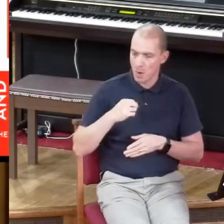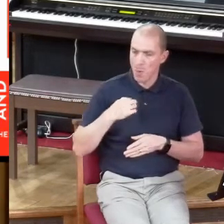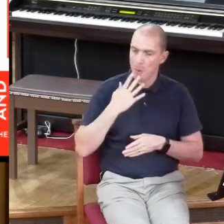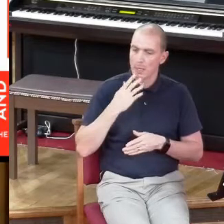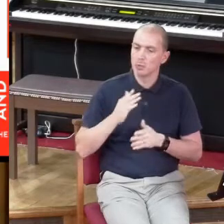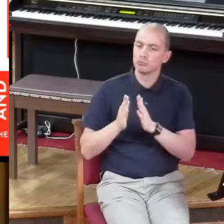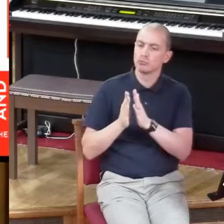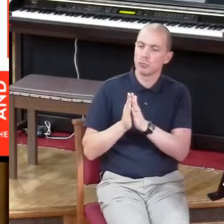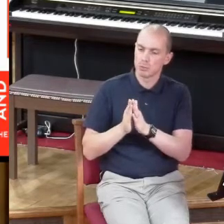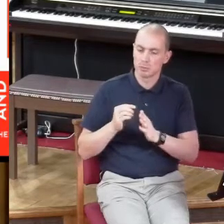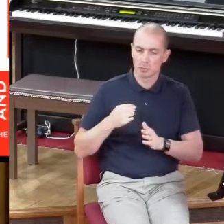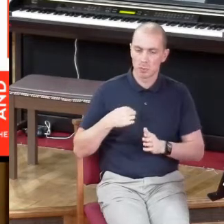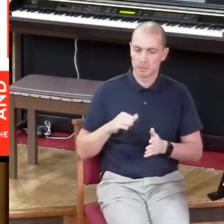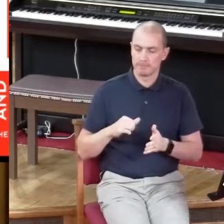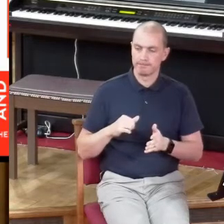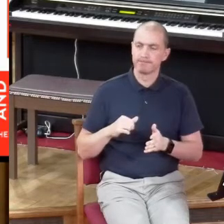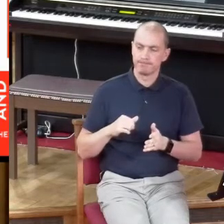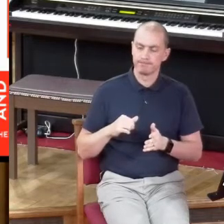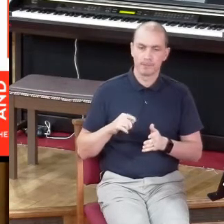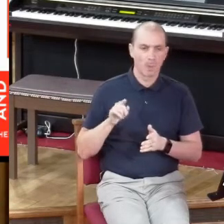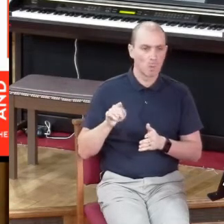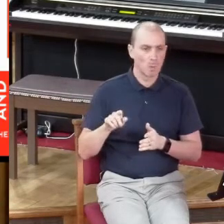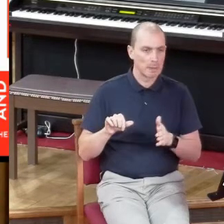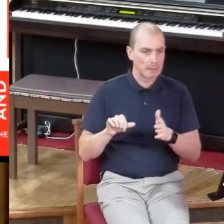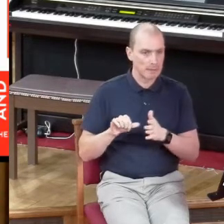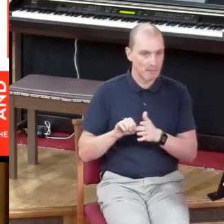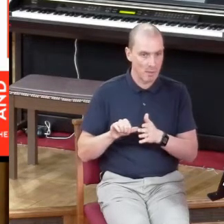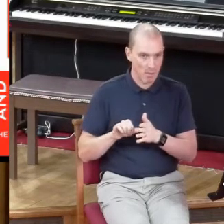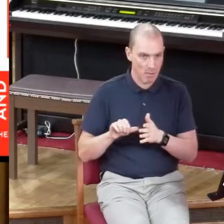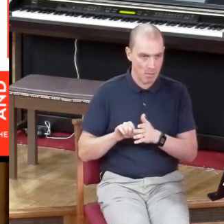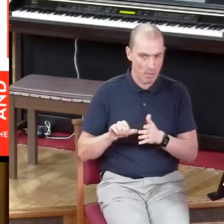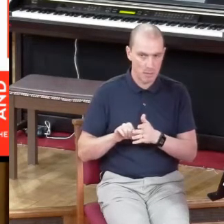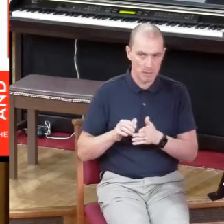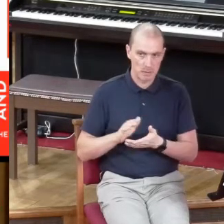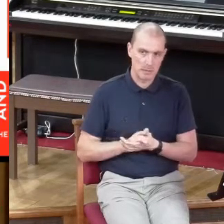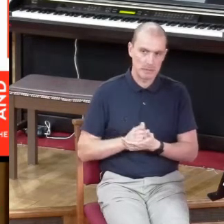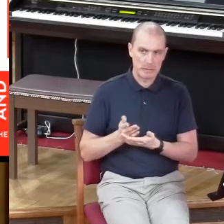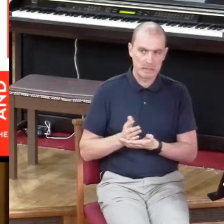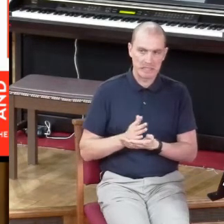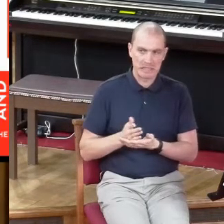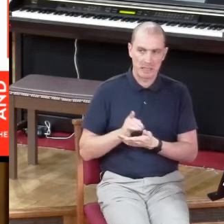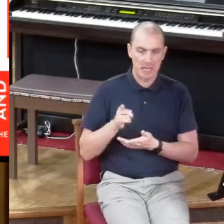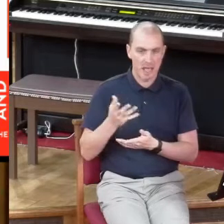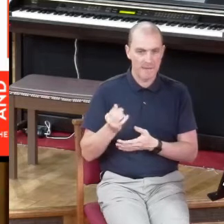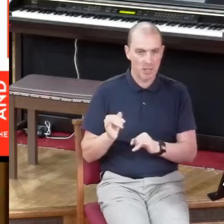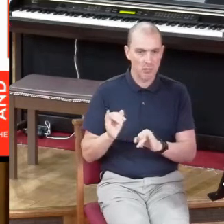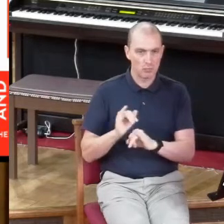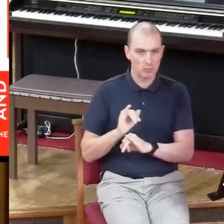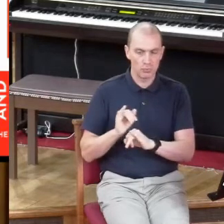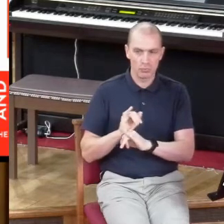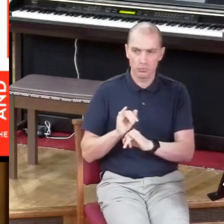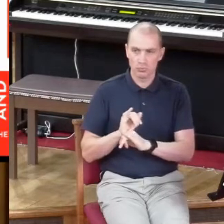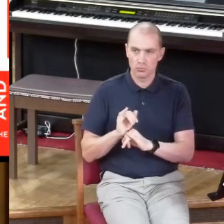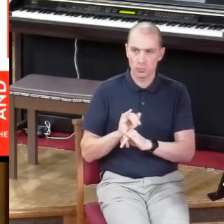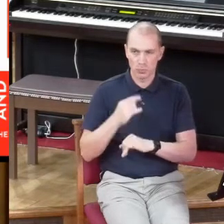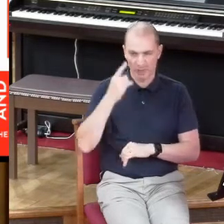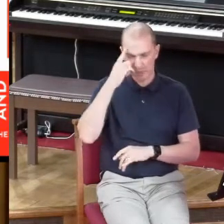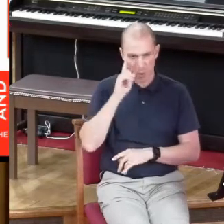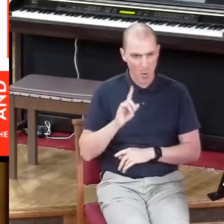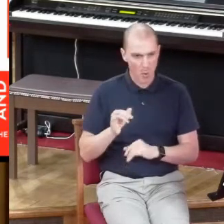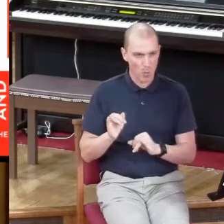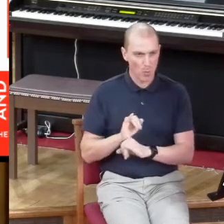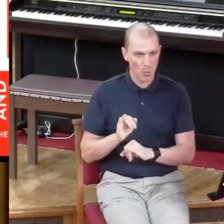time, even in a time of crisis? And we might think, well, what crisis? But in many ways, we'd